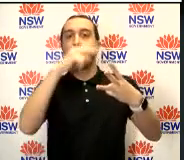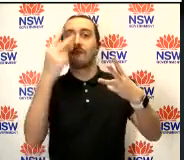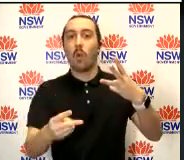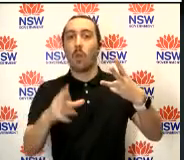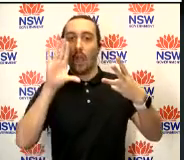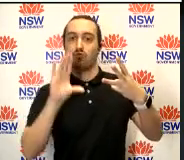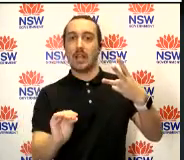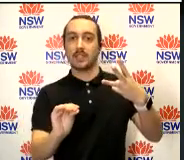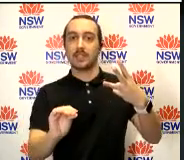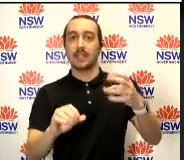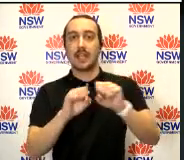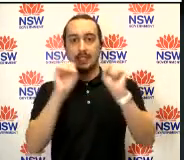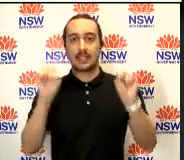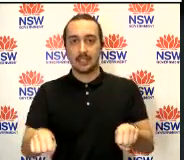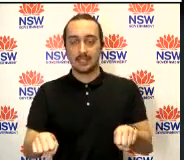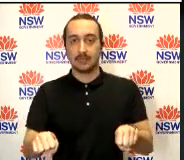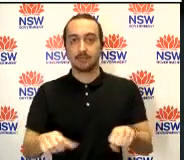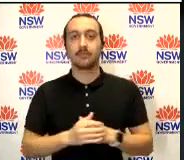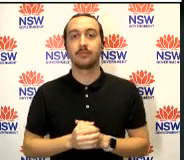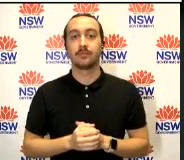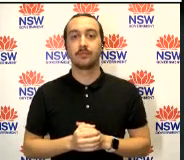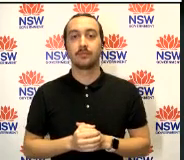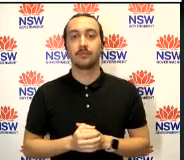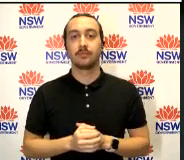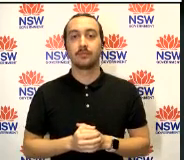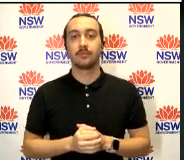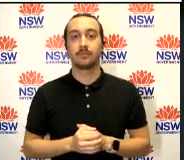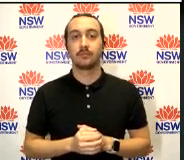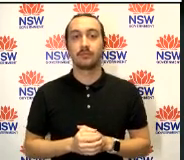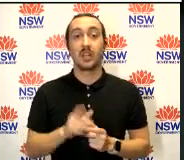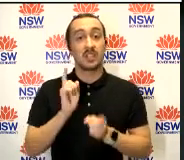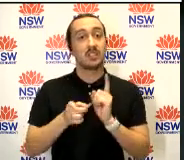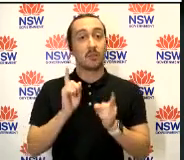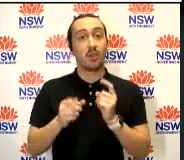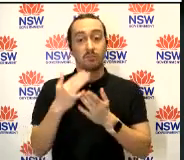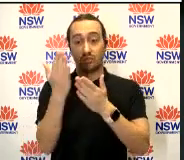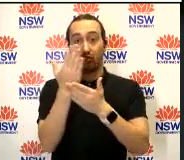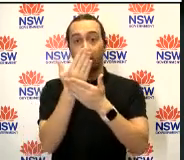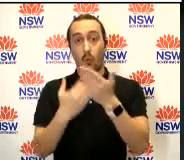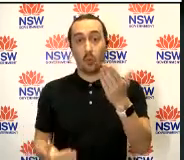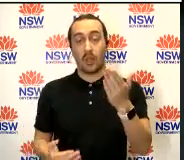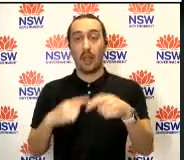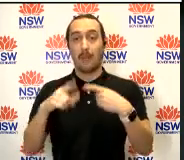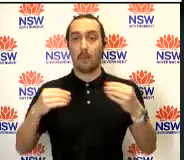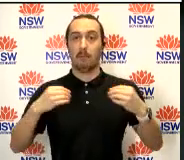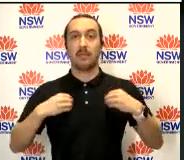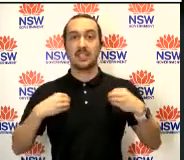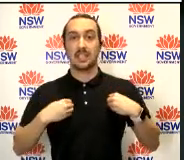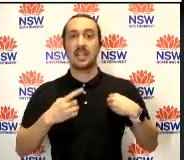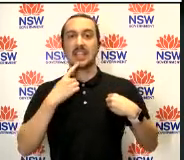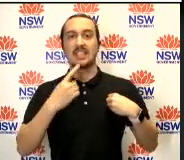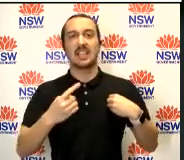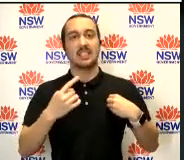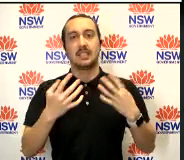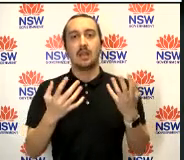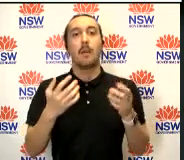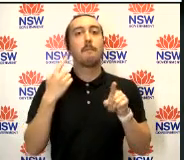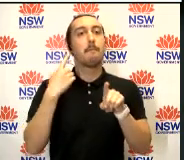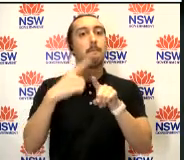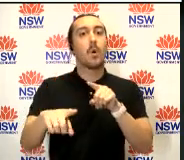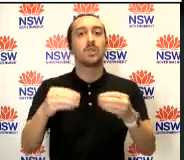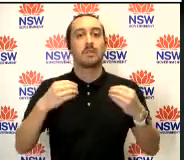Anecdotal evidence suggests that a PCBU, when managing the risk of working at heights, tend to use a fall arrest system, for